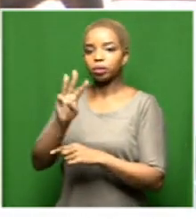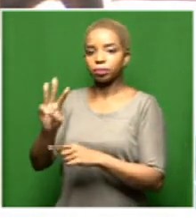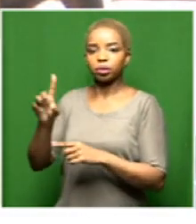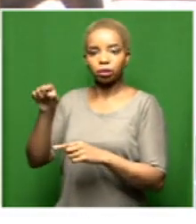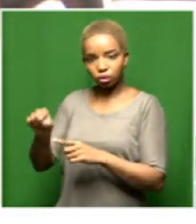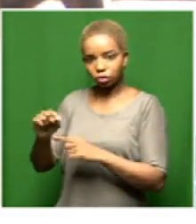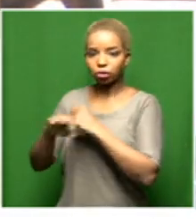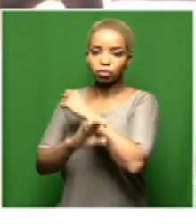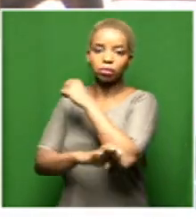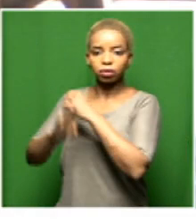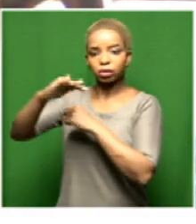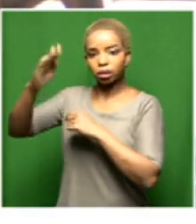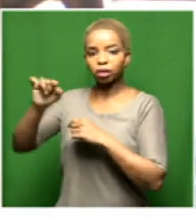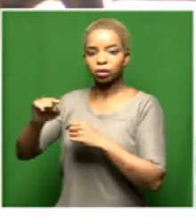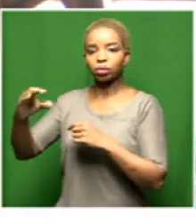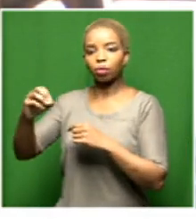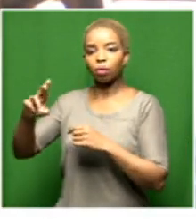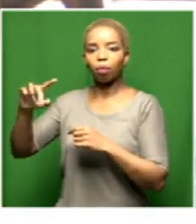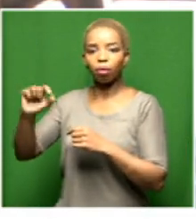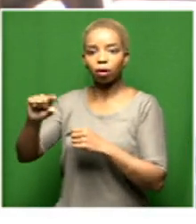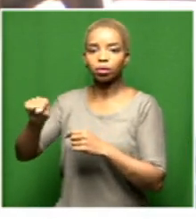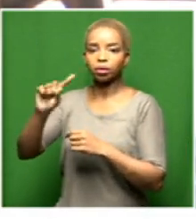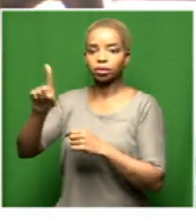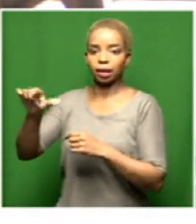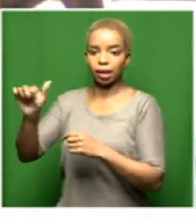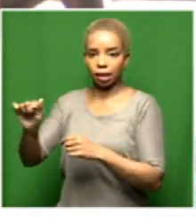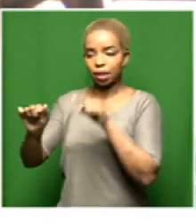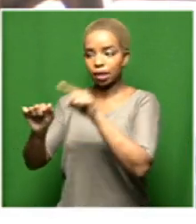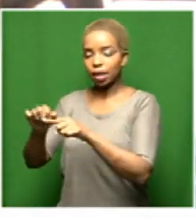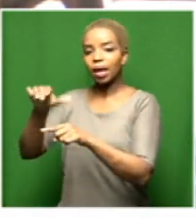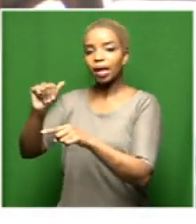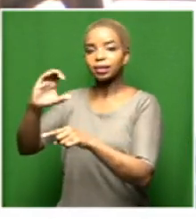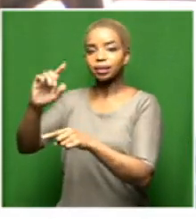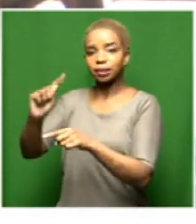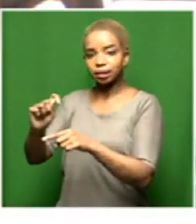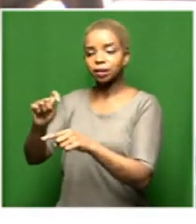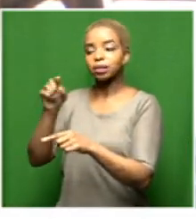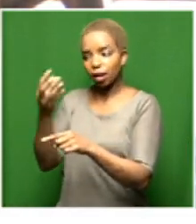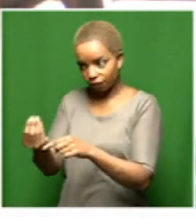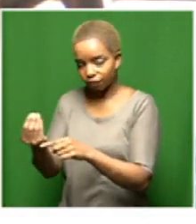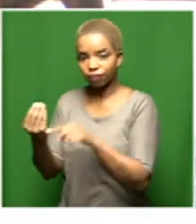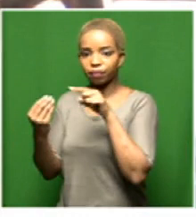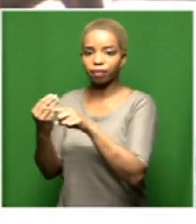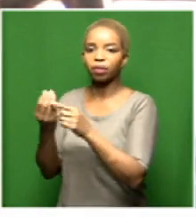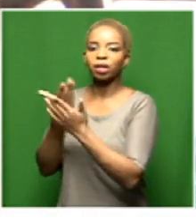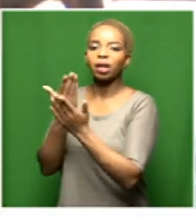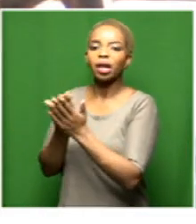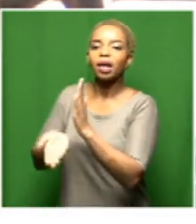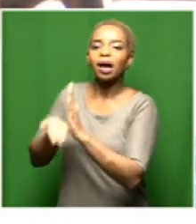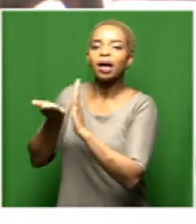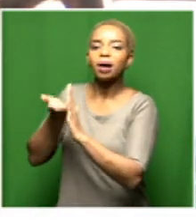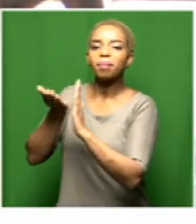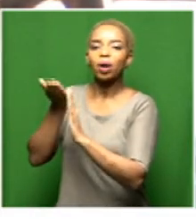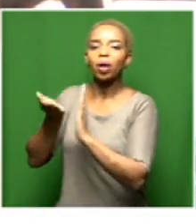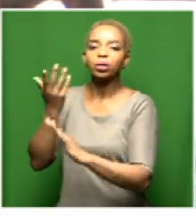www.constitutionhill.org.za. And if you go to ACT on our website, there's a place where you can actually upload a JPEG,